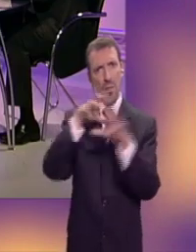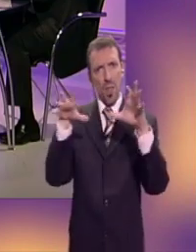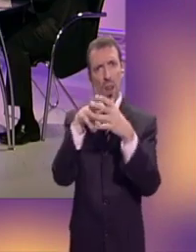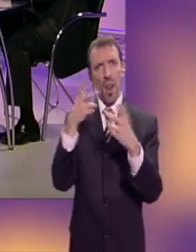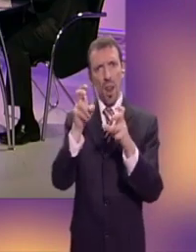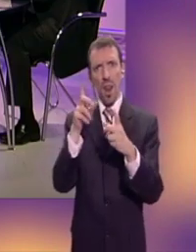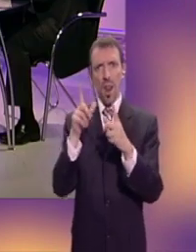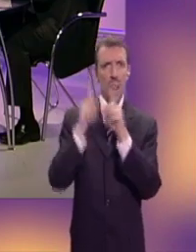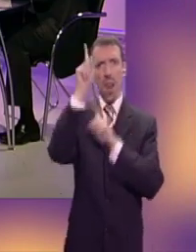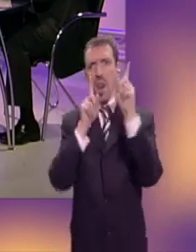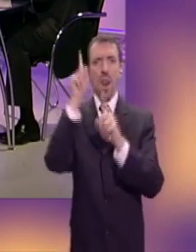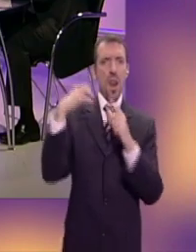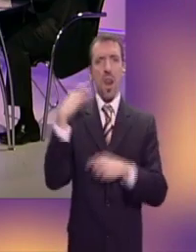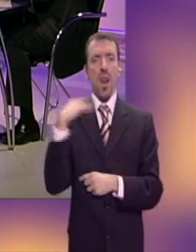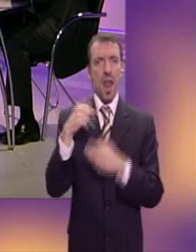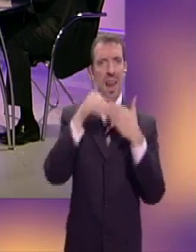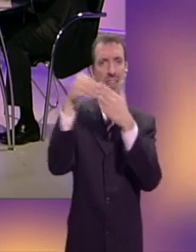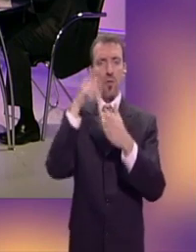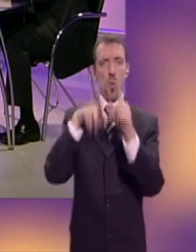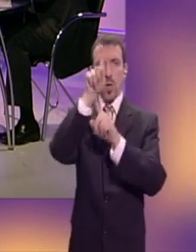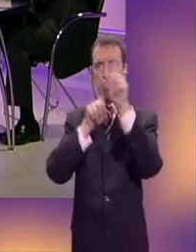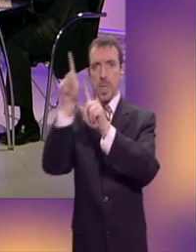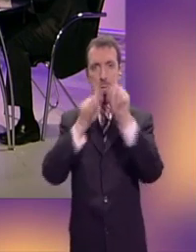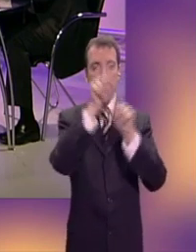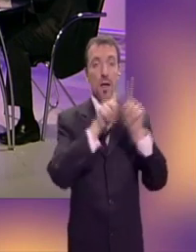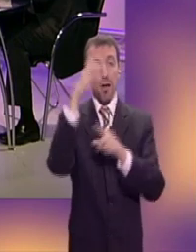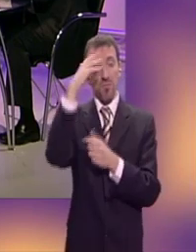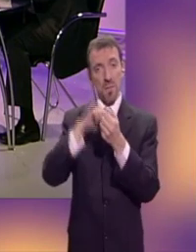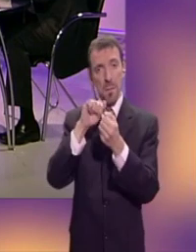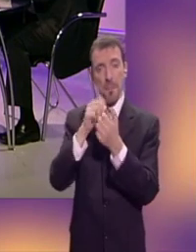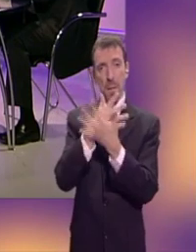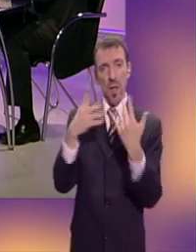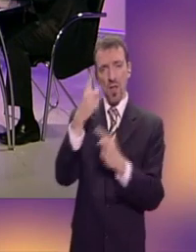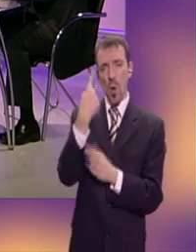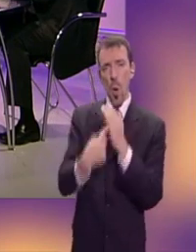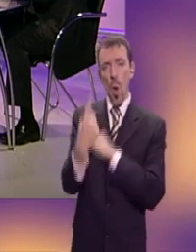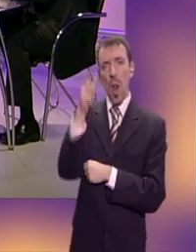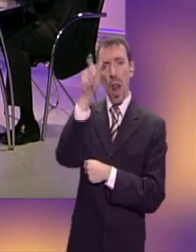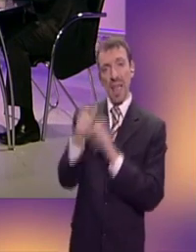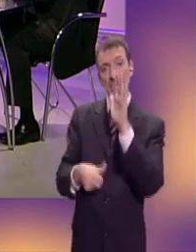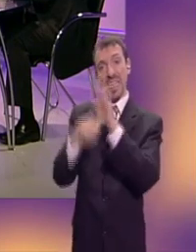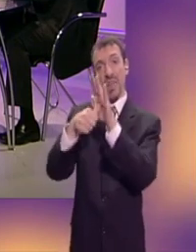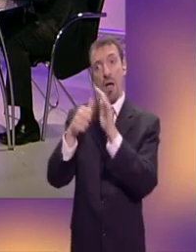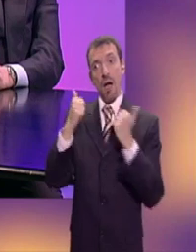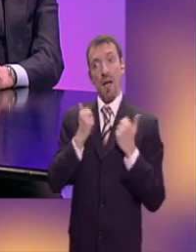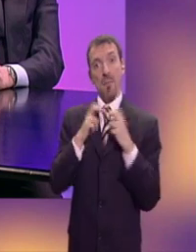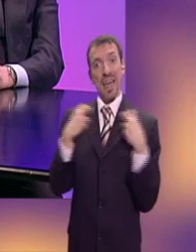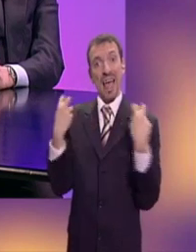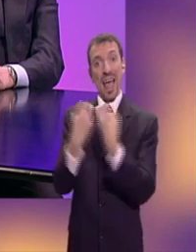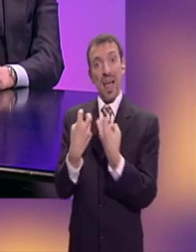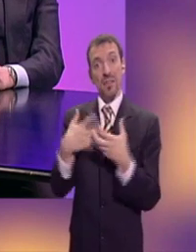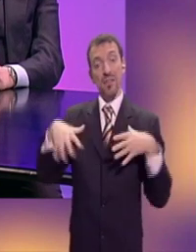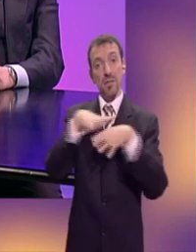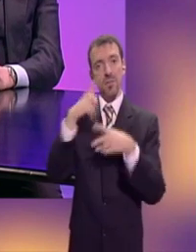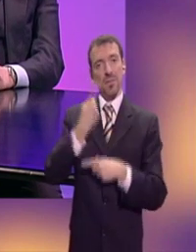stood for the leadership contest. And I referred, I think, then to the fact that at the moment it seems that the only senior cabinet figure putting himself